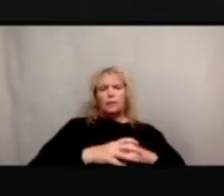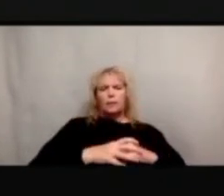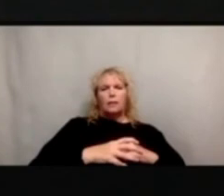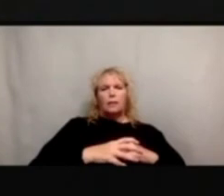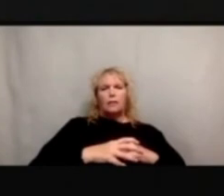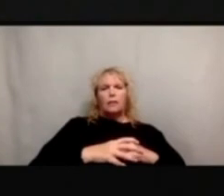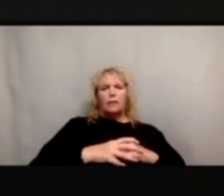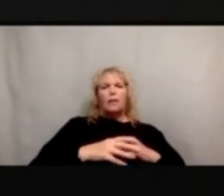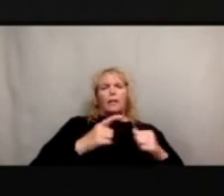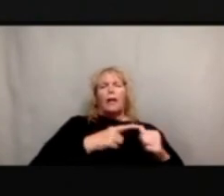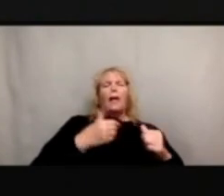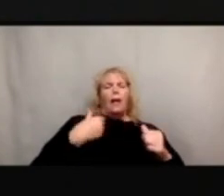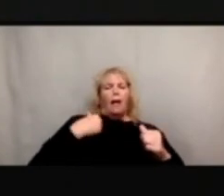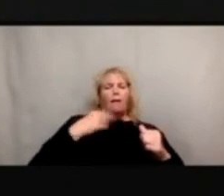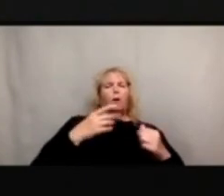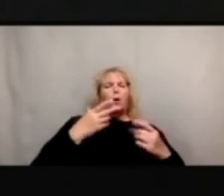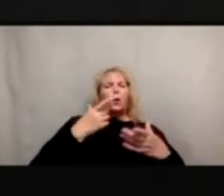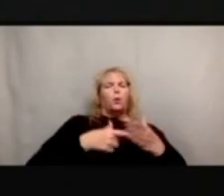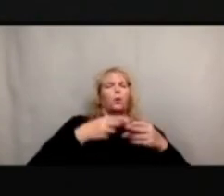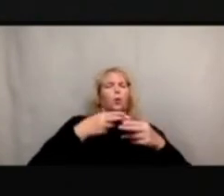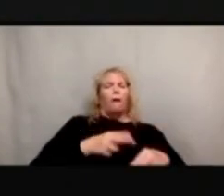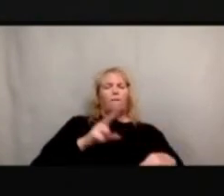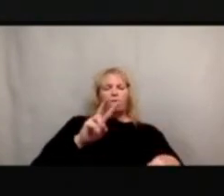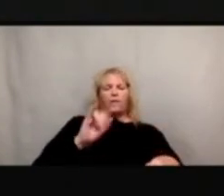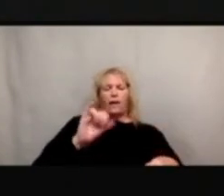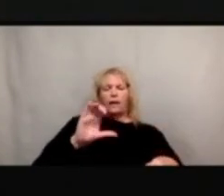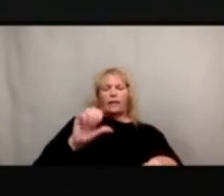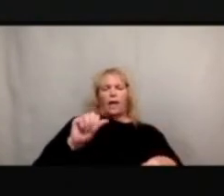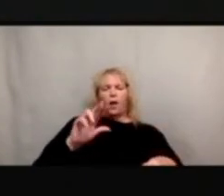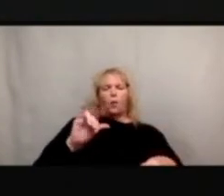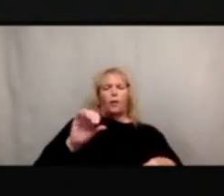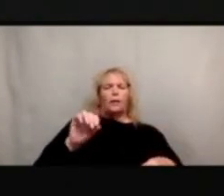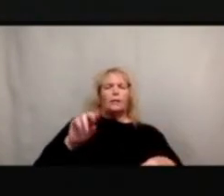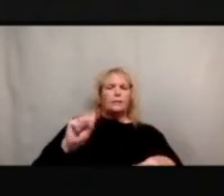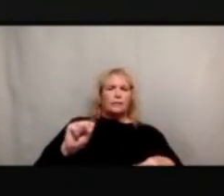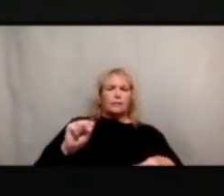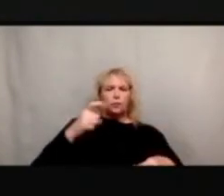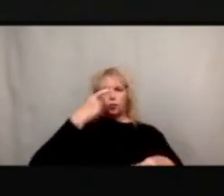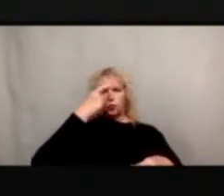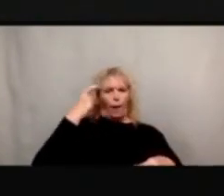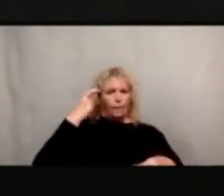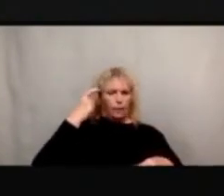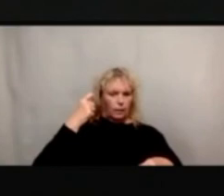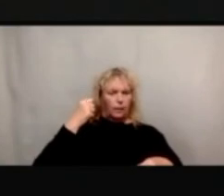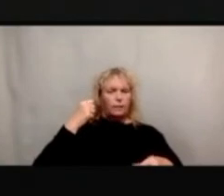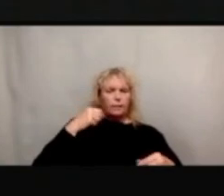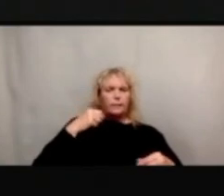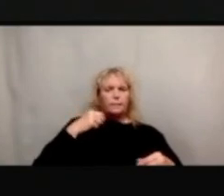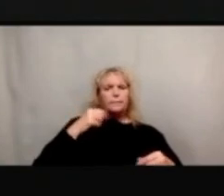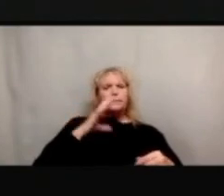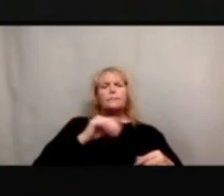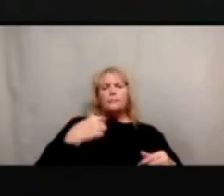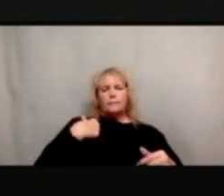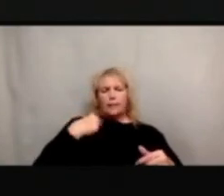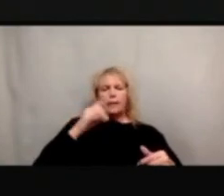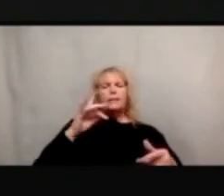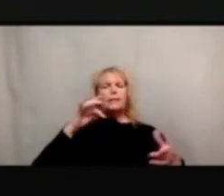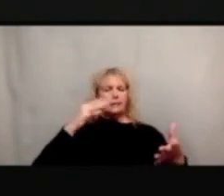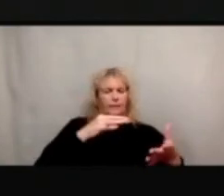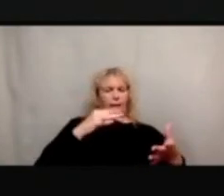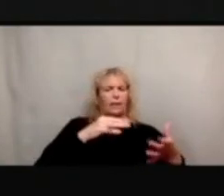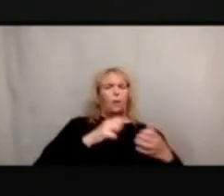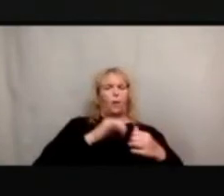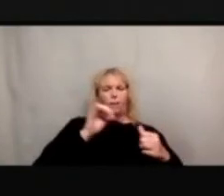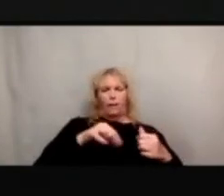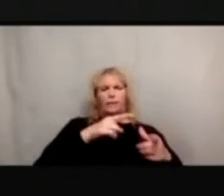or vicarious trauma. And in terms of providers, usually I've studied it in healthcare provider setting, but it's